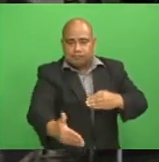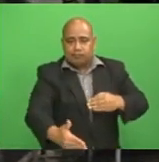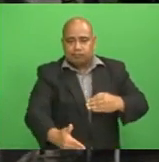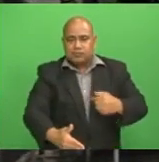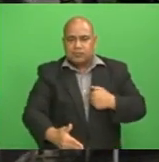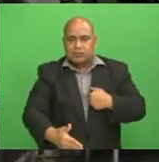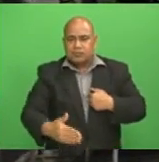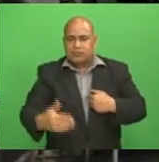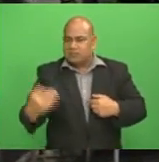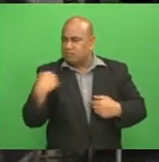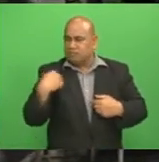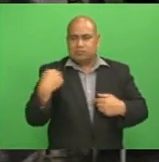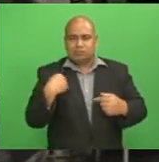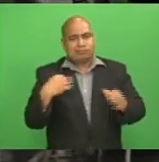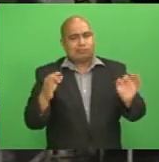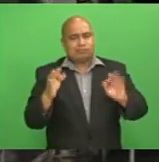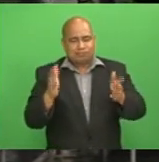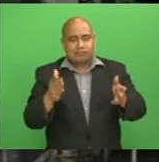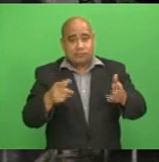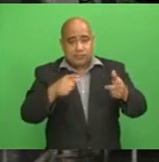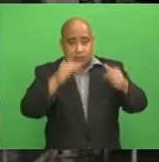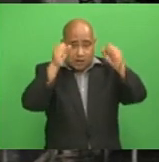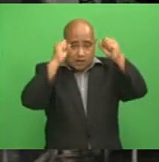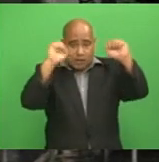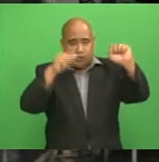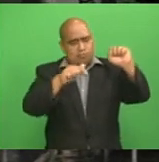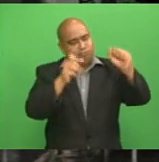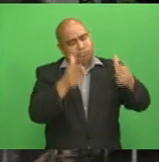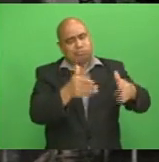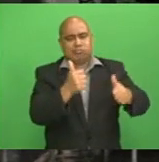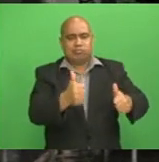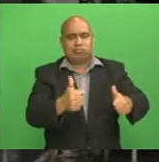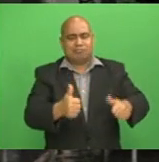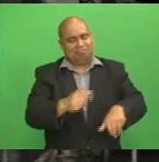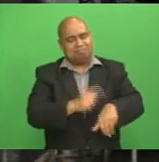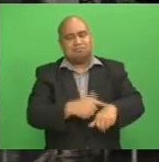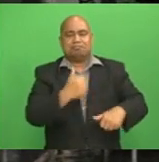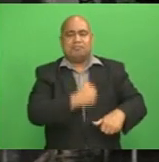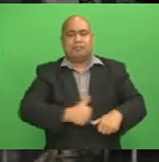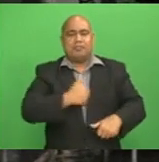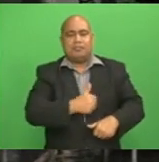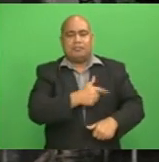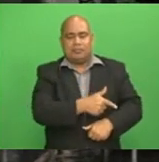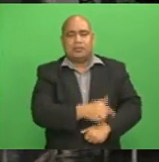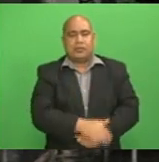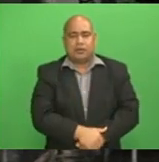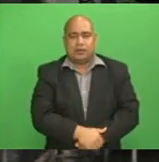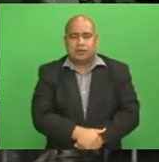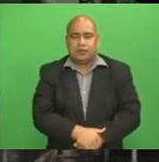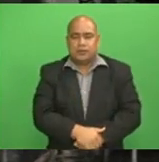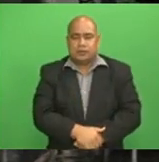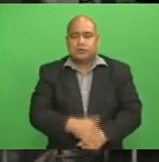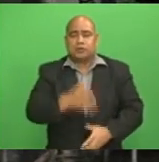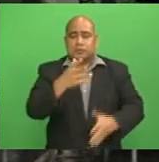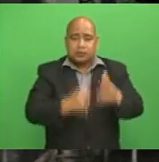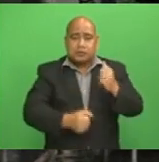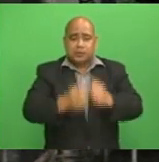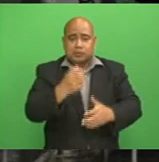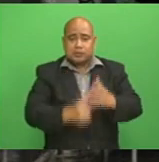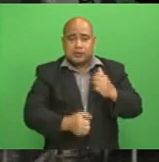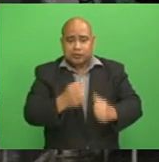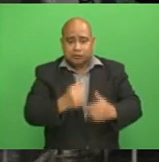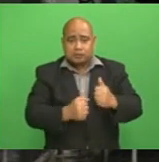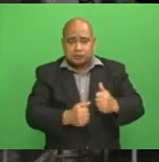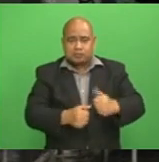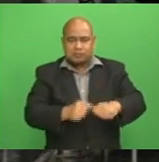cows were enjoying pasture. Timely, their time for milking was not disturbed. So